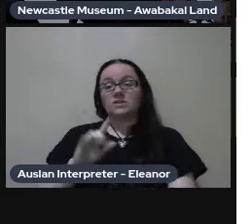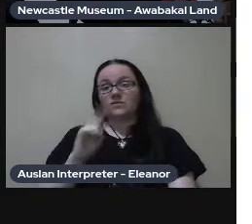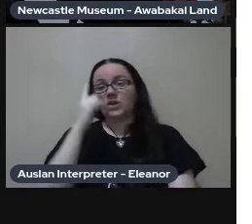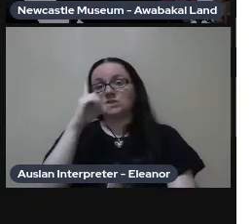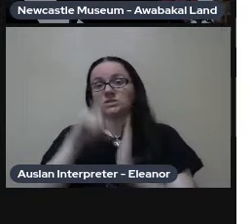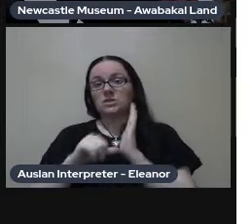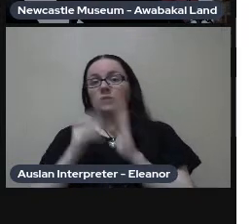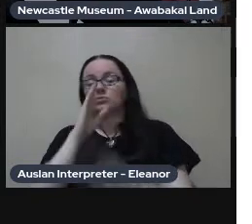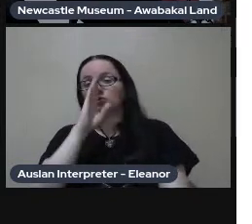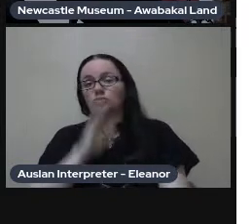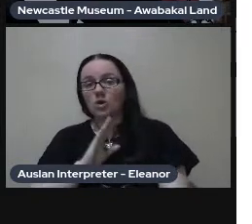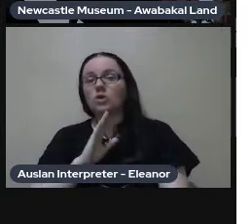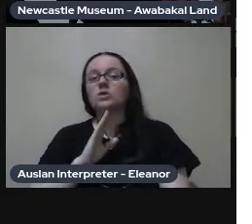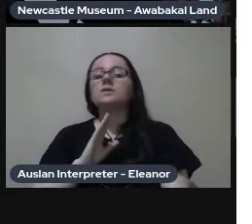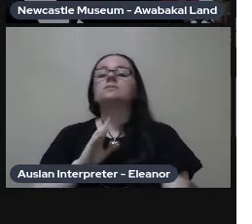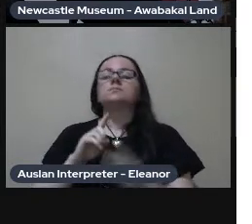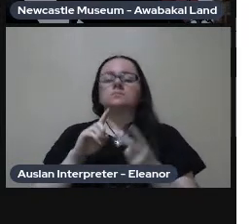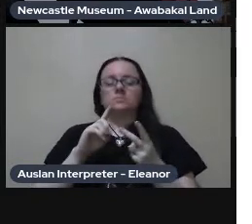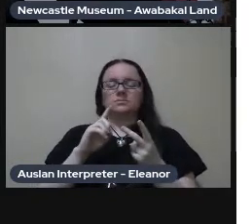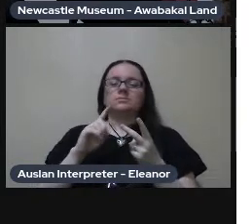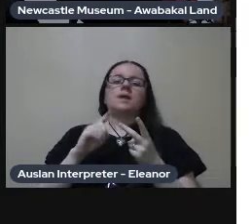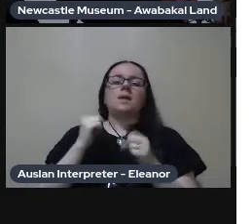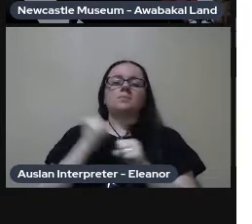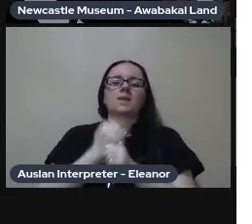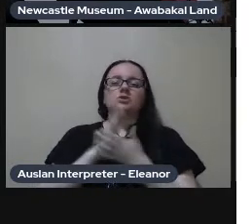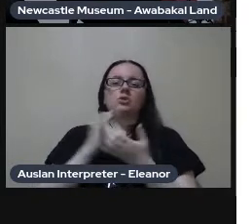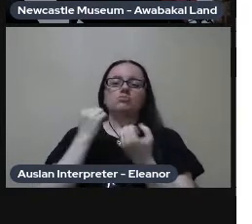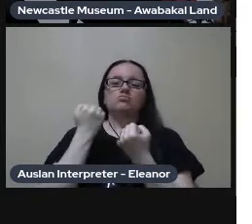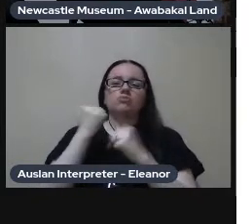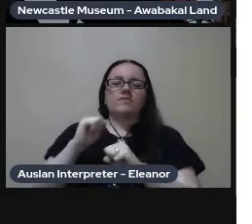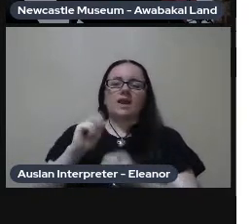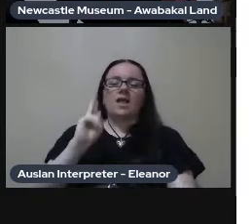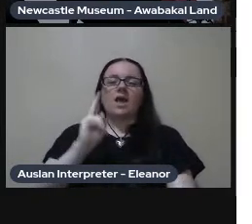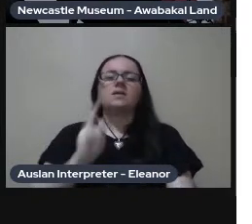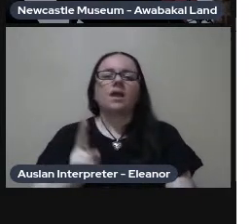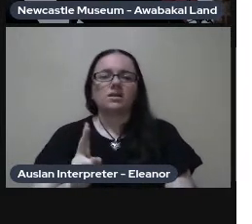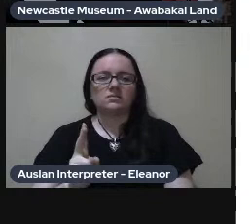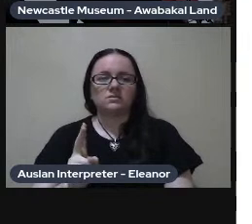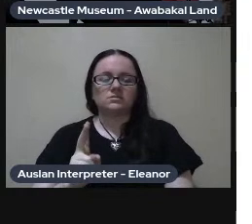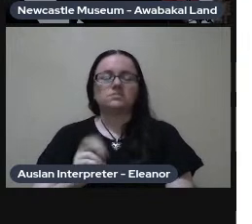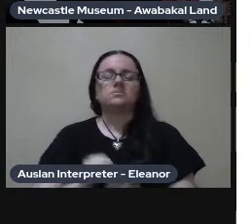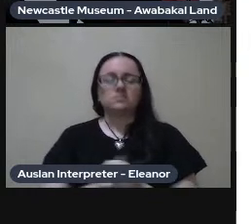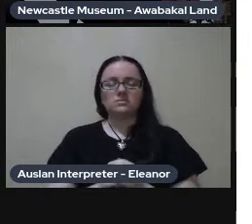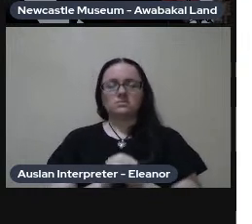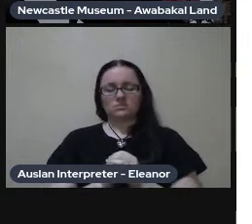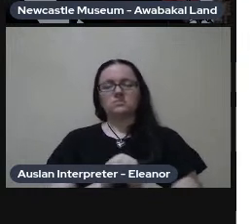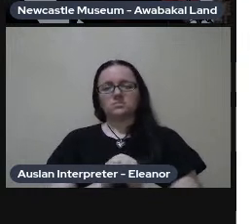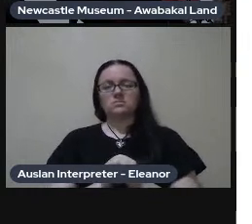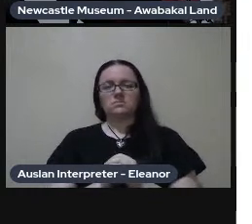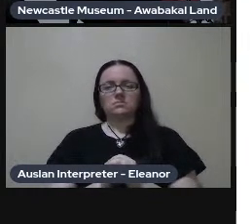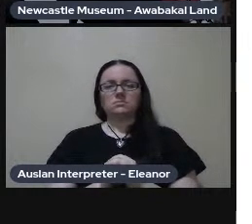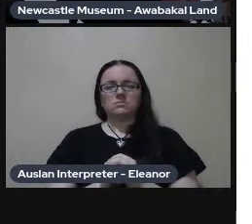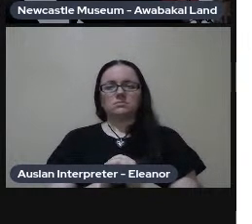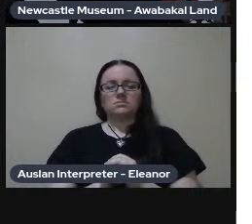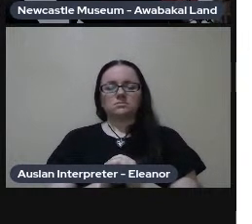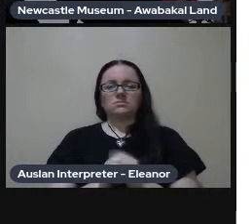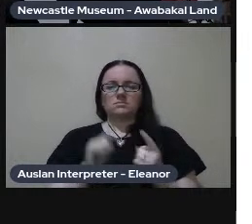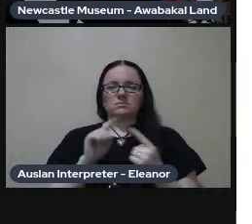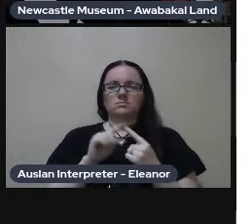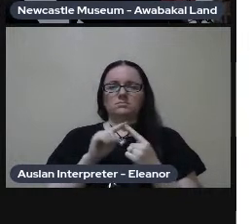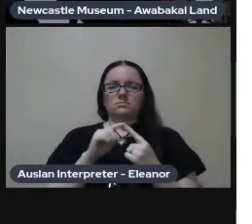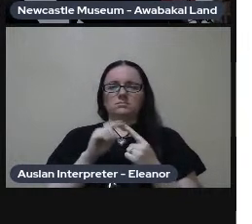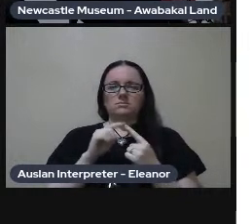those medicines to make sure you don't have a second or a third or a next-time stroke. So this is what I'm going to focus on this morning. The